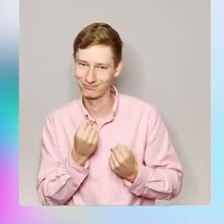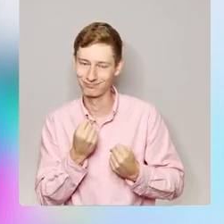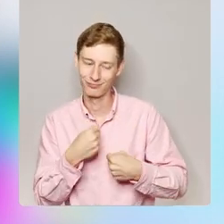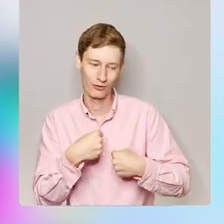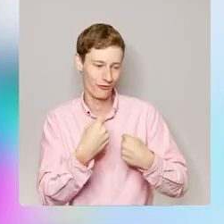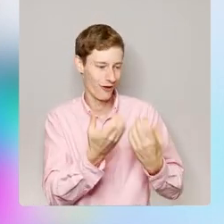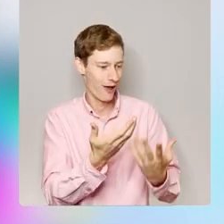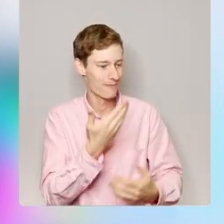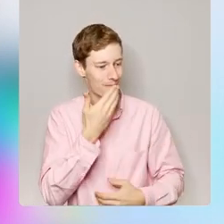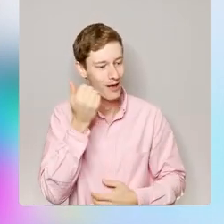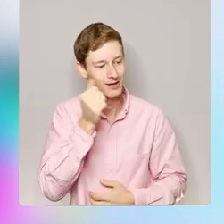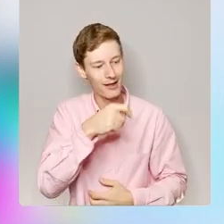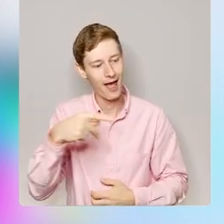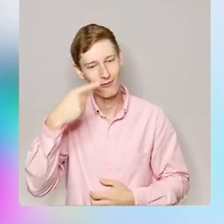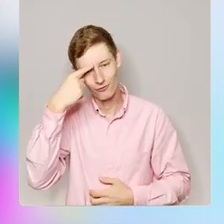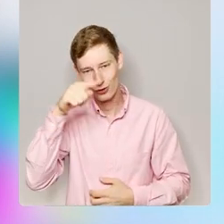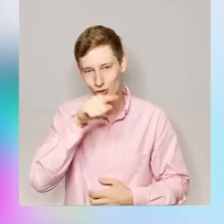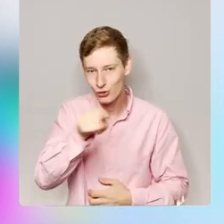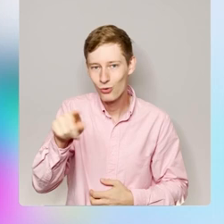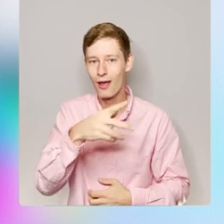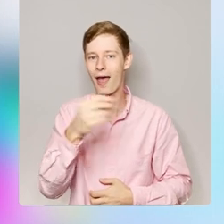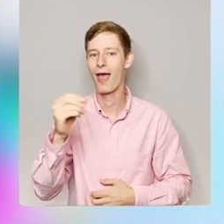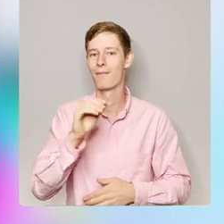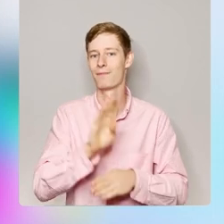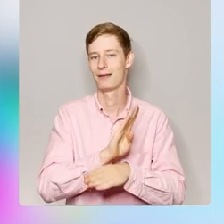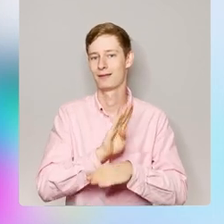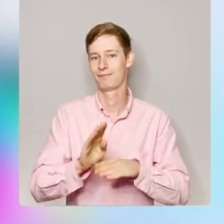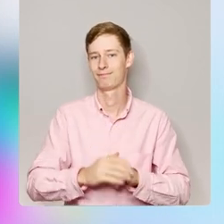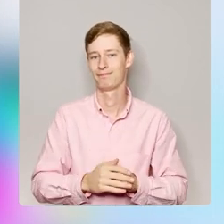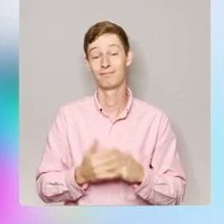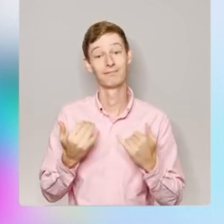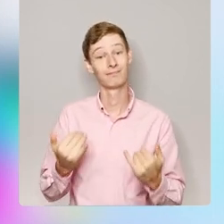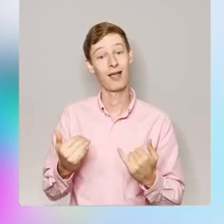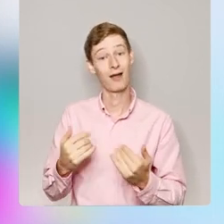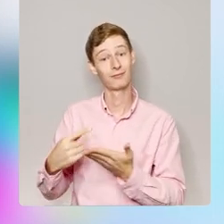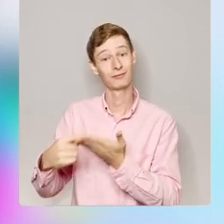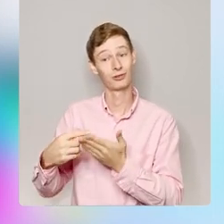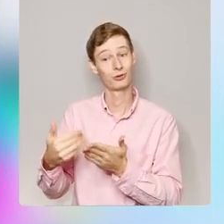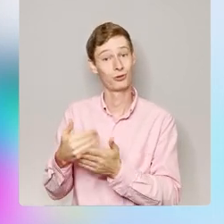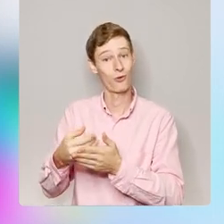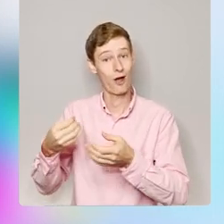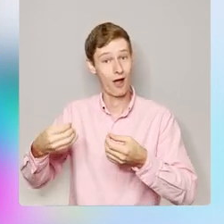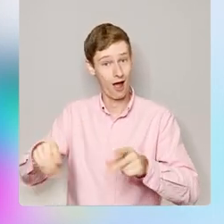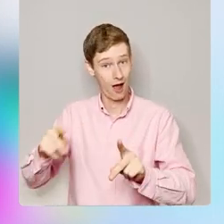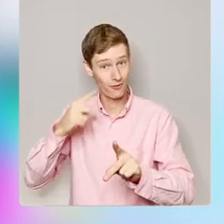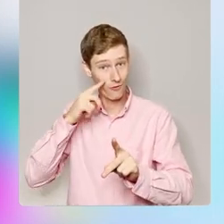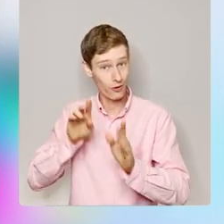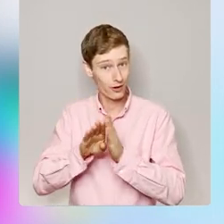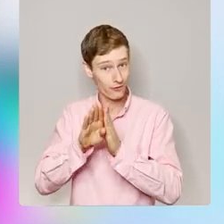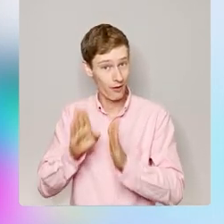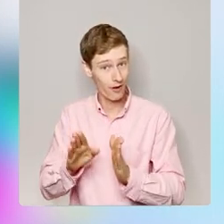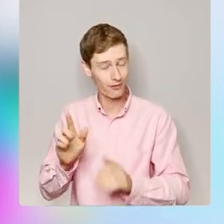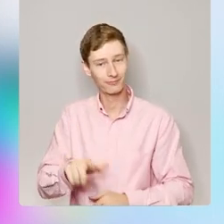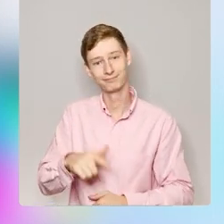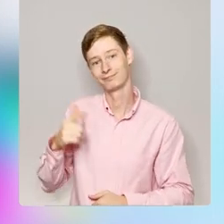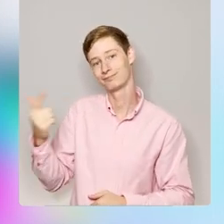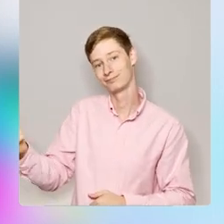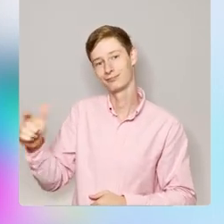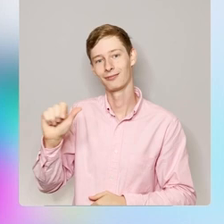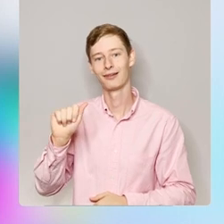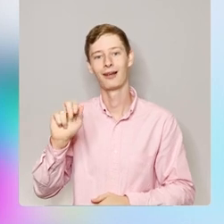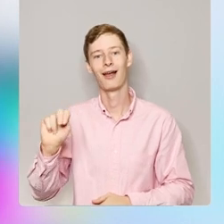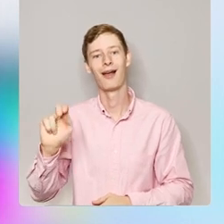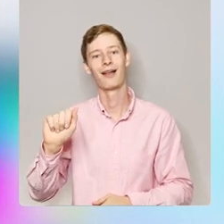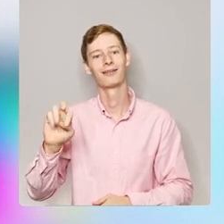you and your business. And now to discuss new opportunities for app developers on Meta Quest, please